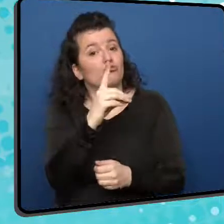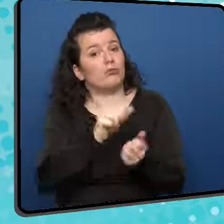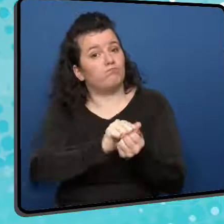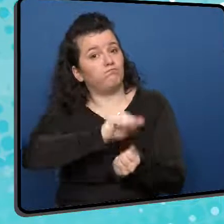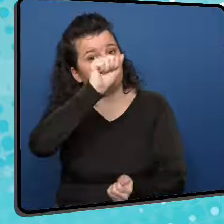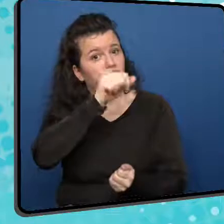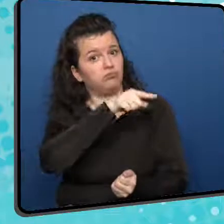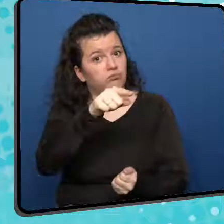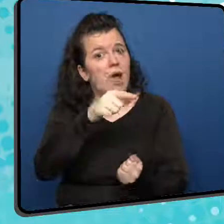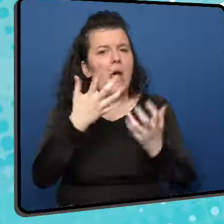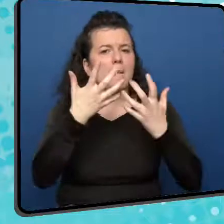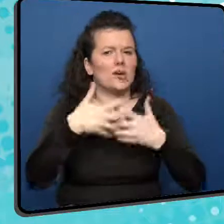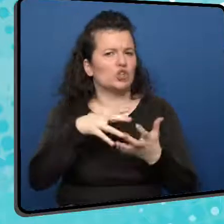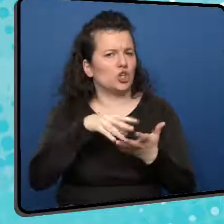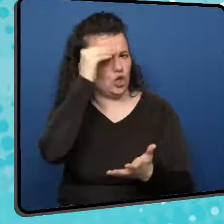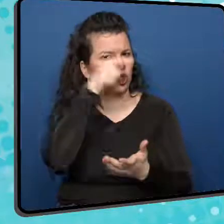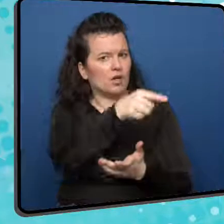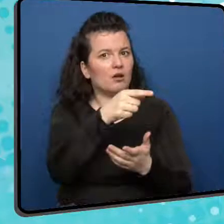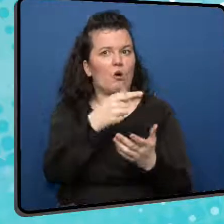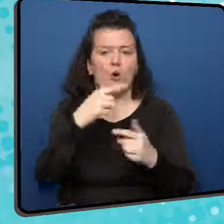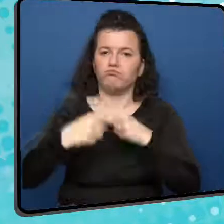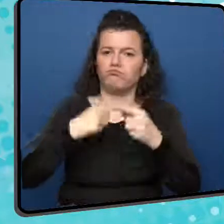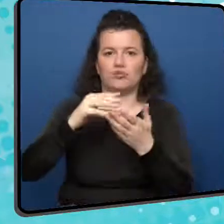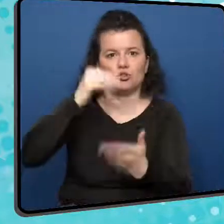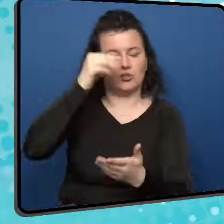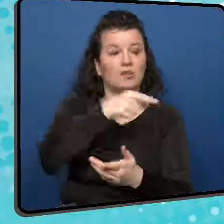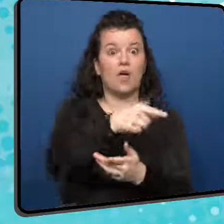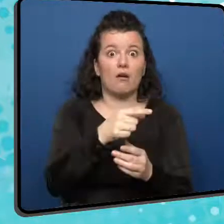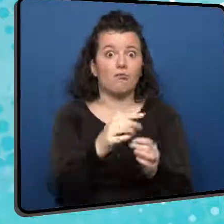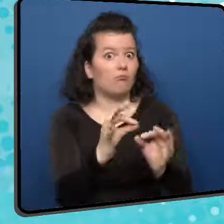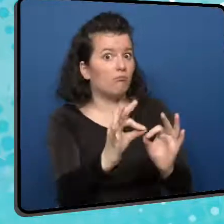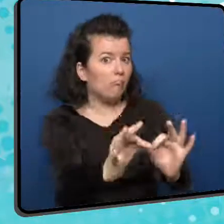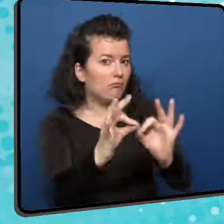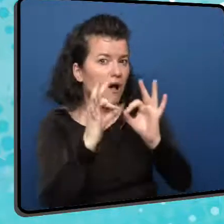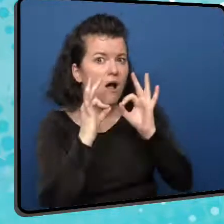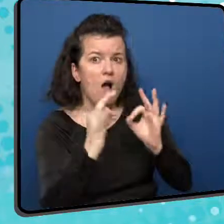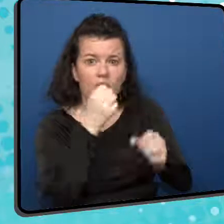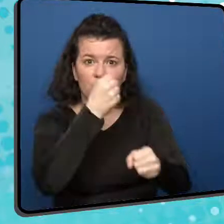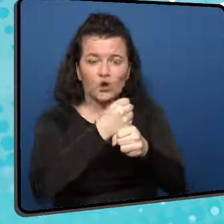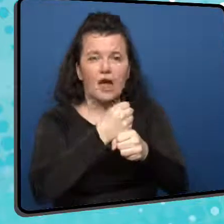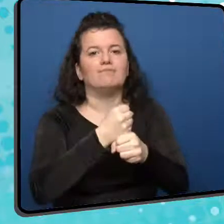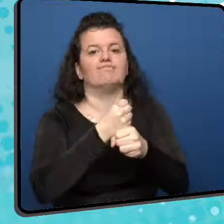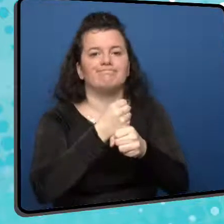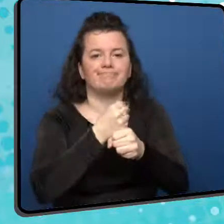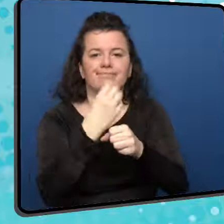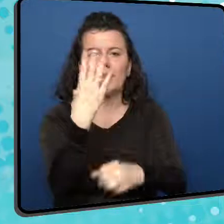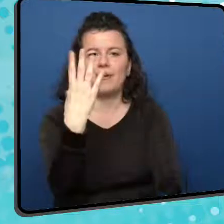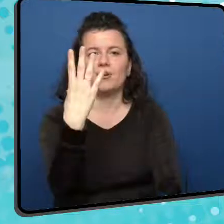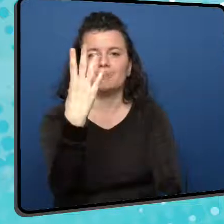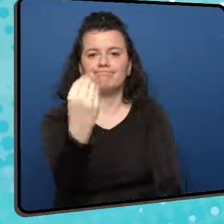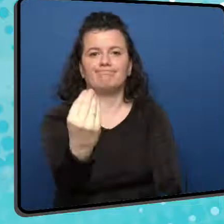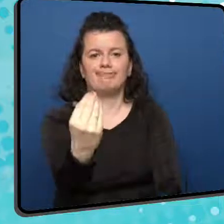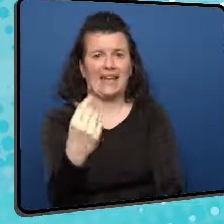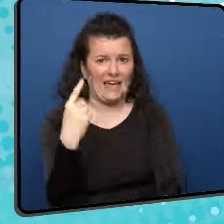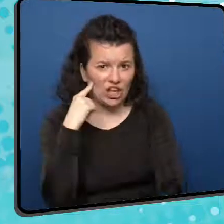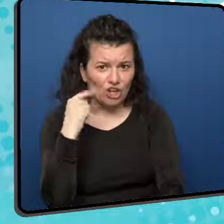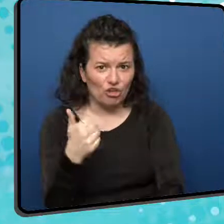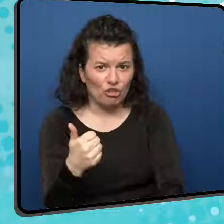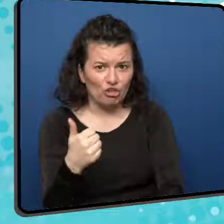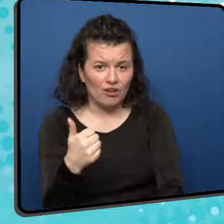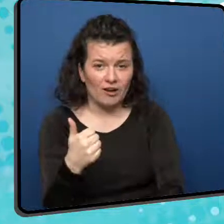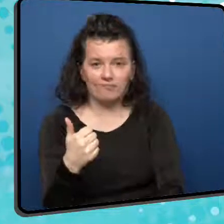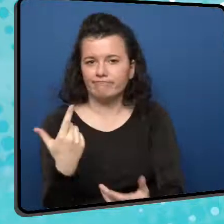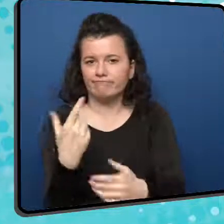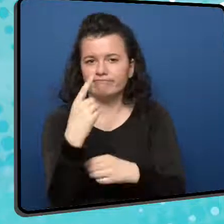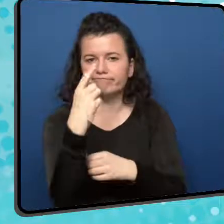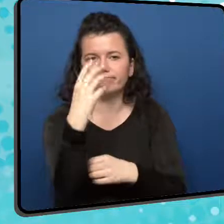in reinforcement learning, and they are phenomenal. Oh no, camera. Can you still hear me? My camera decided to